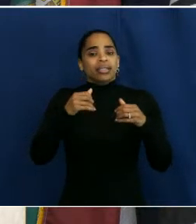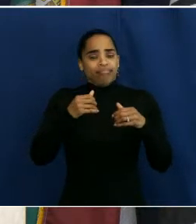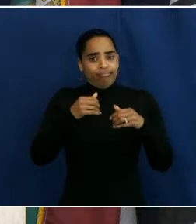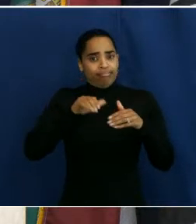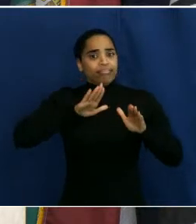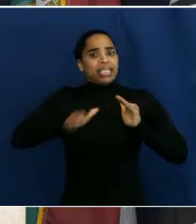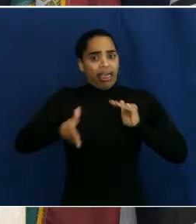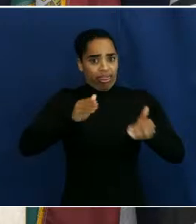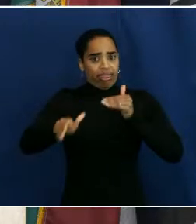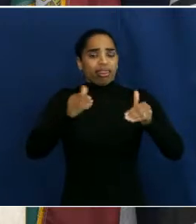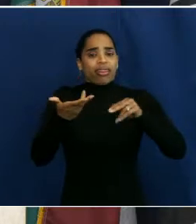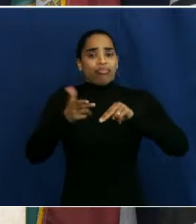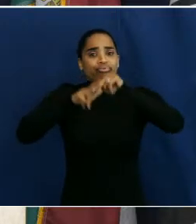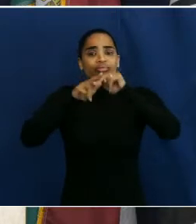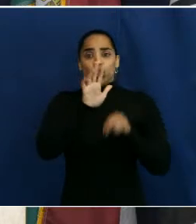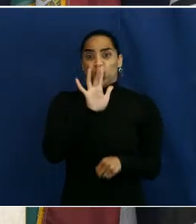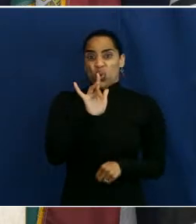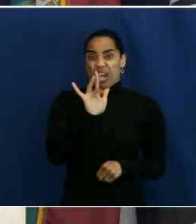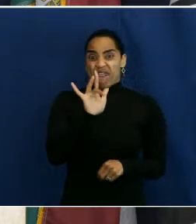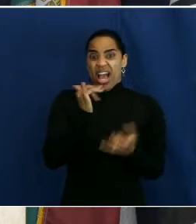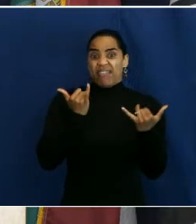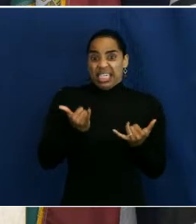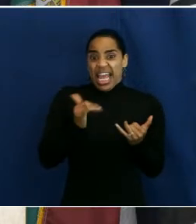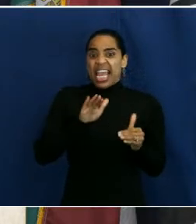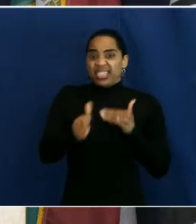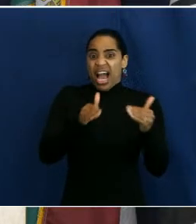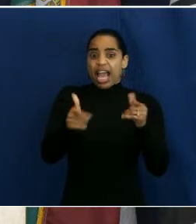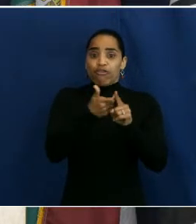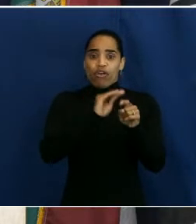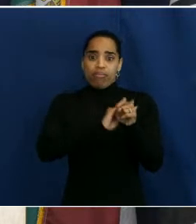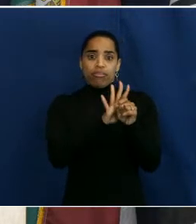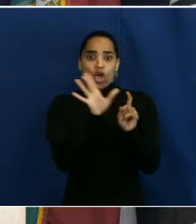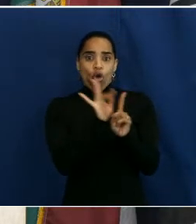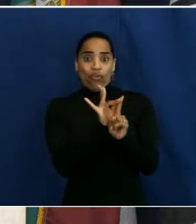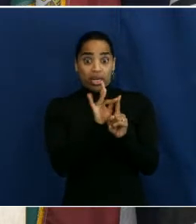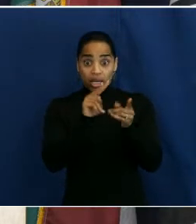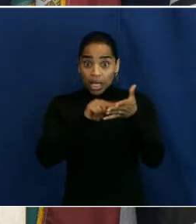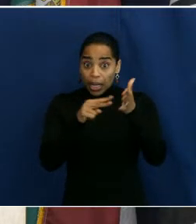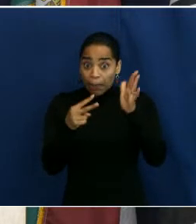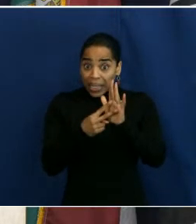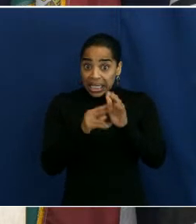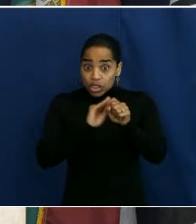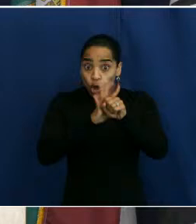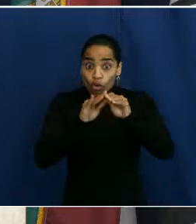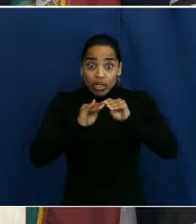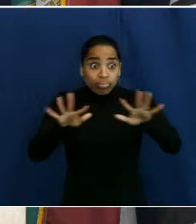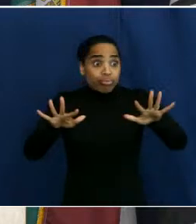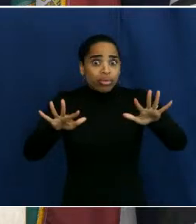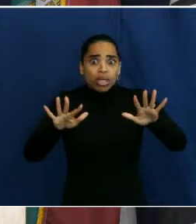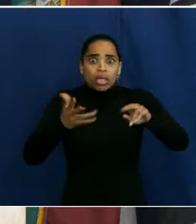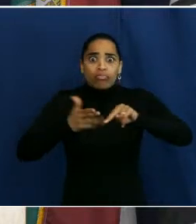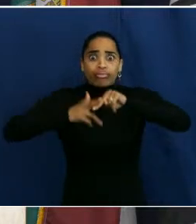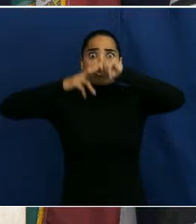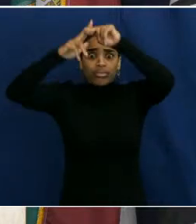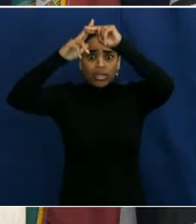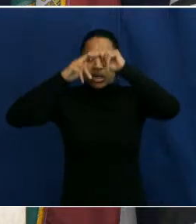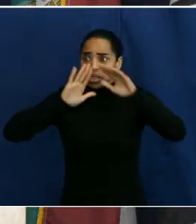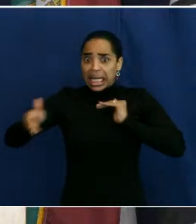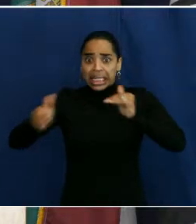with COVID. 25, I believe, is the number today. It is not because there's a significant spike in deaths